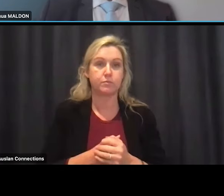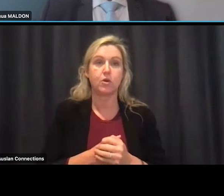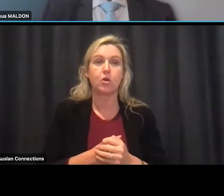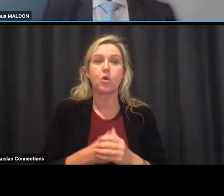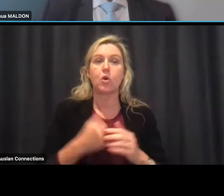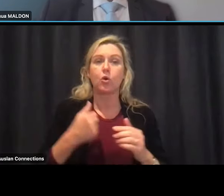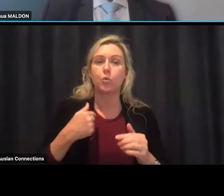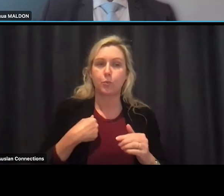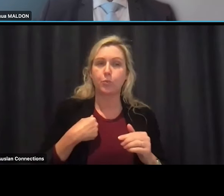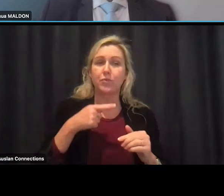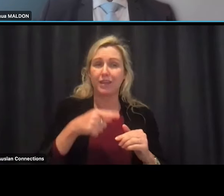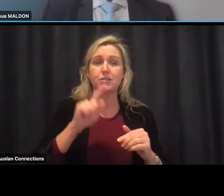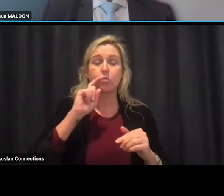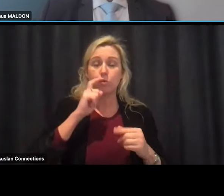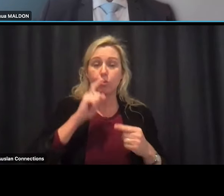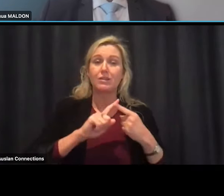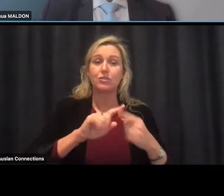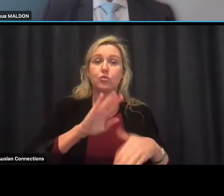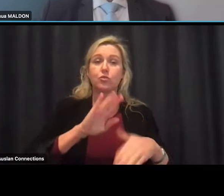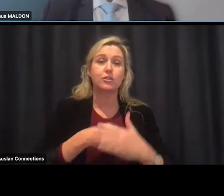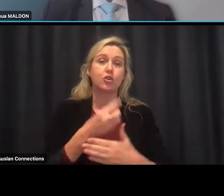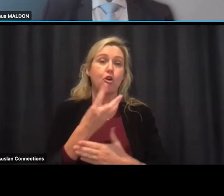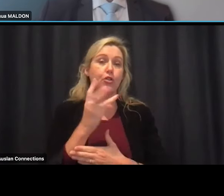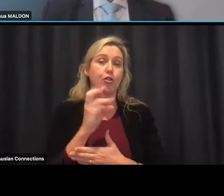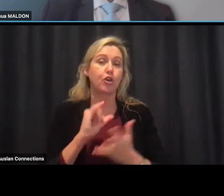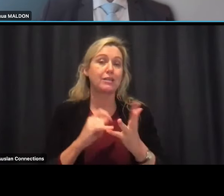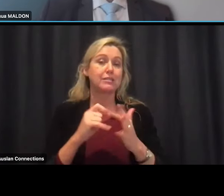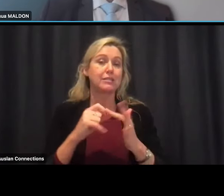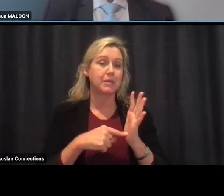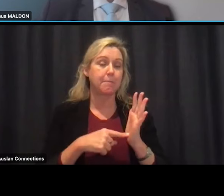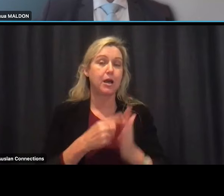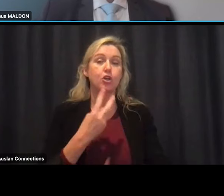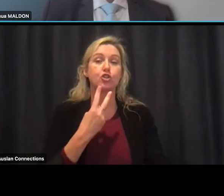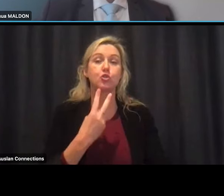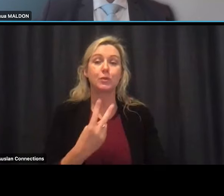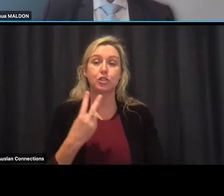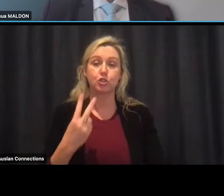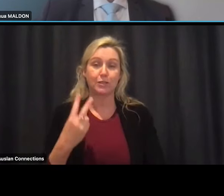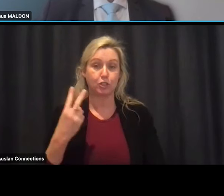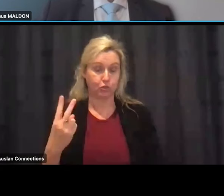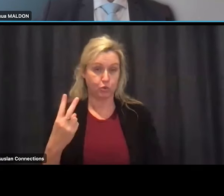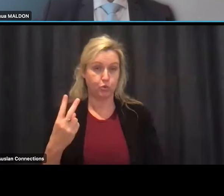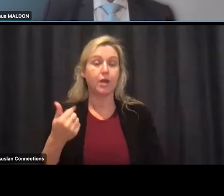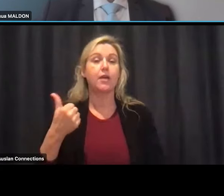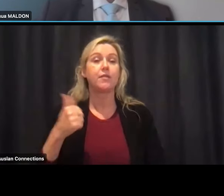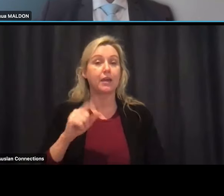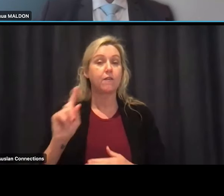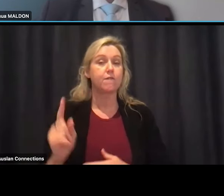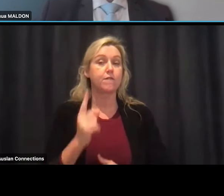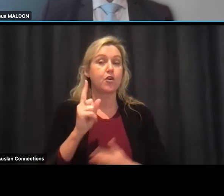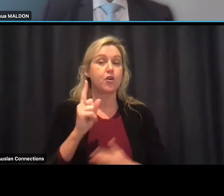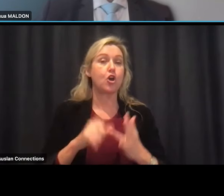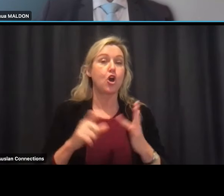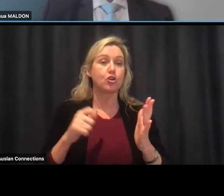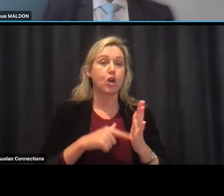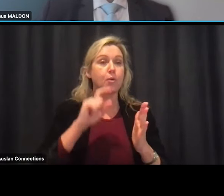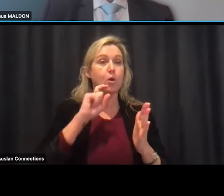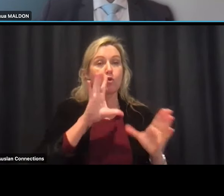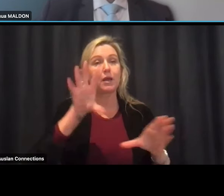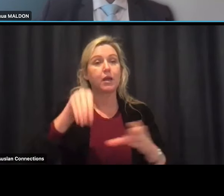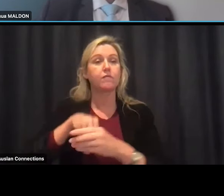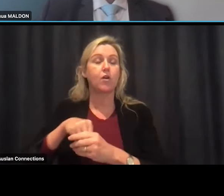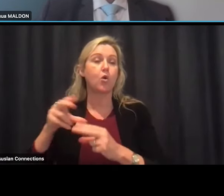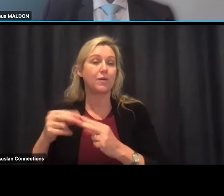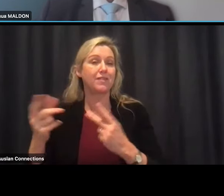it, until the 30th of September 2022, after which from the 1st of October, it'll be rolled into the ANAC funding for all